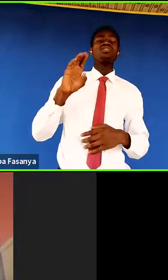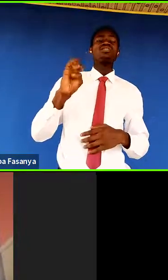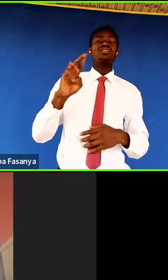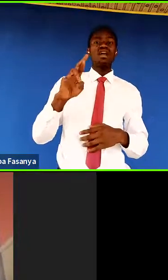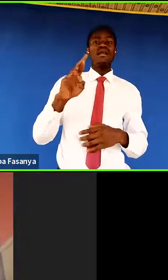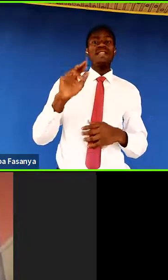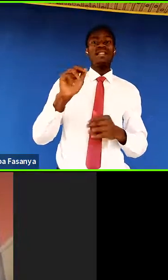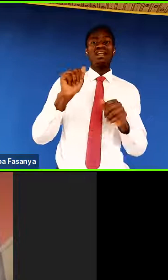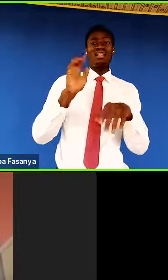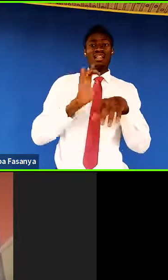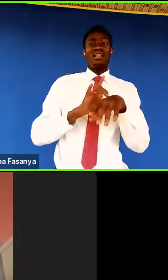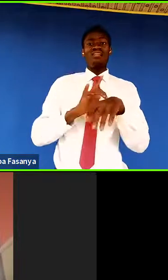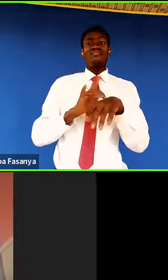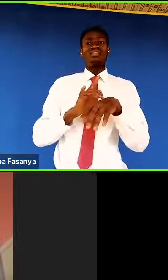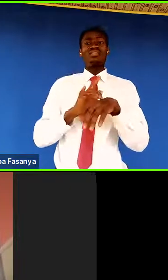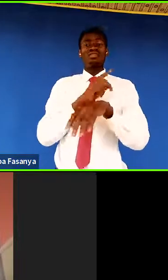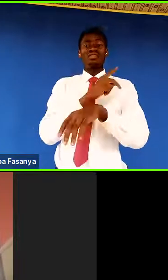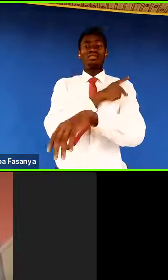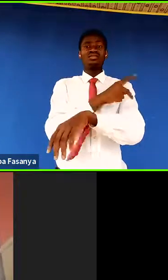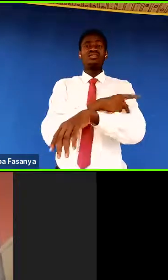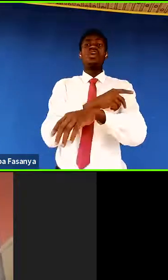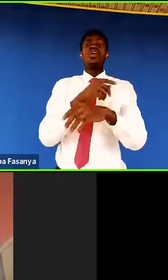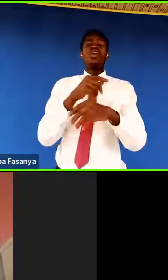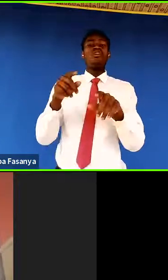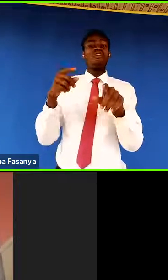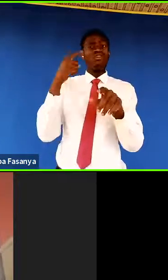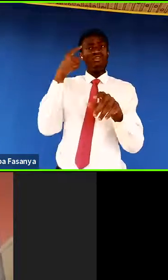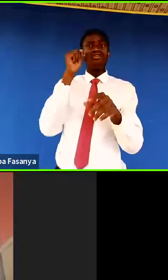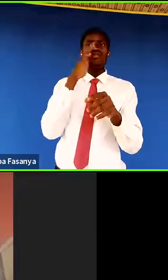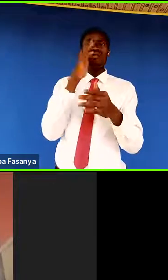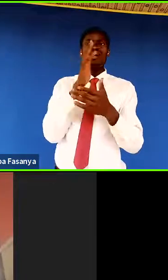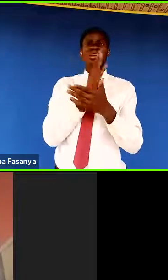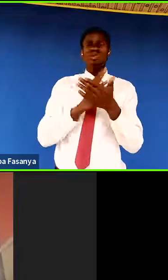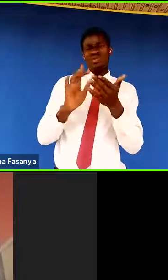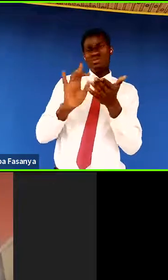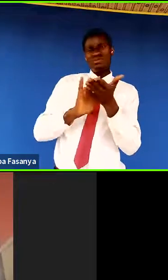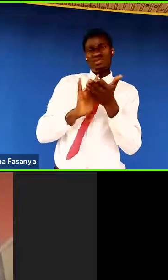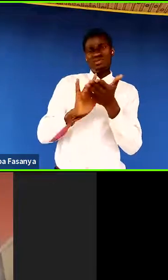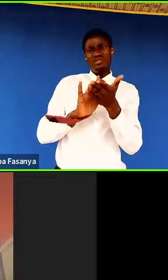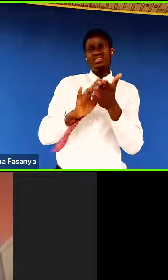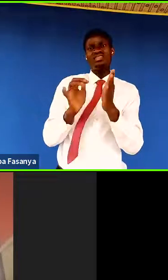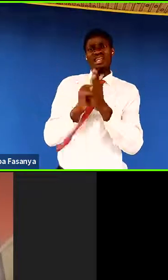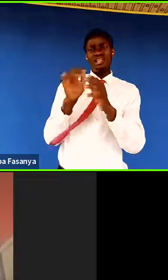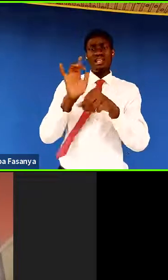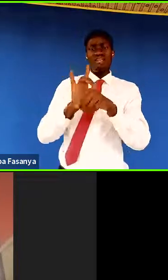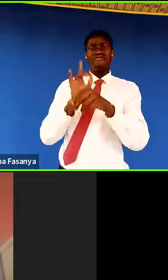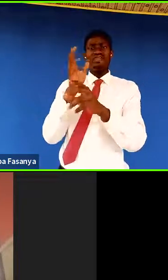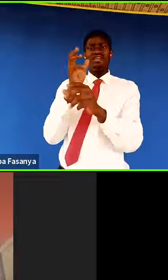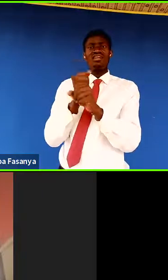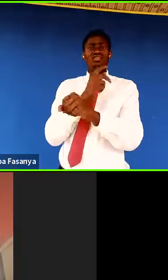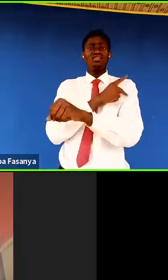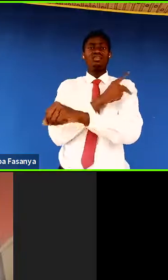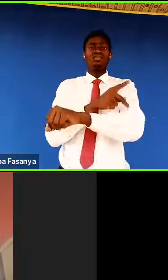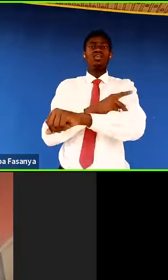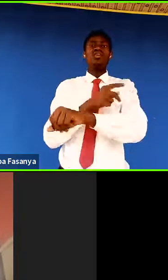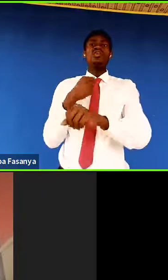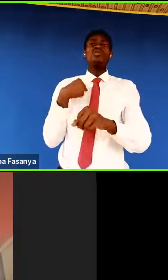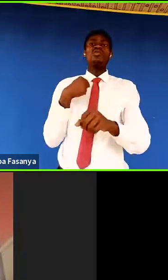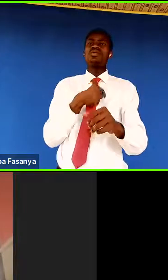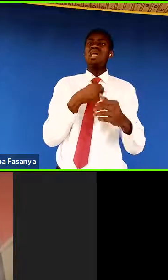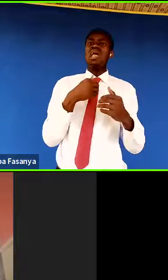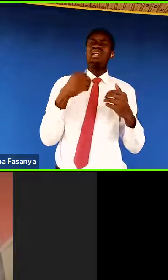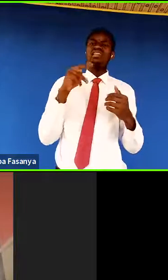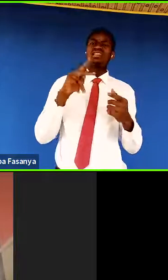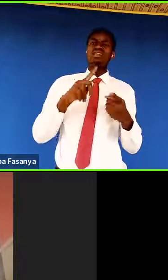some antibiotics too that could affect conception. So it's very important for us to have an engagement with our medical